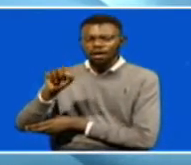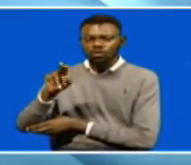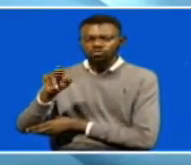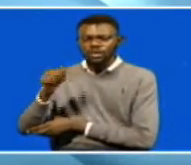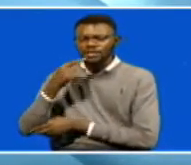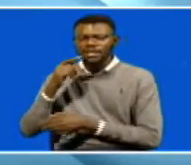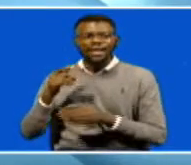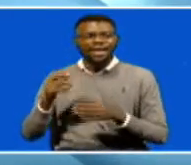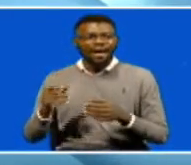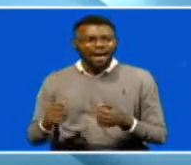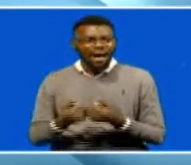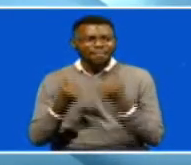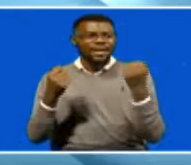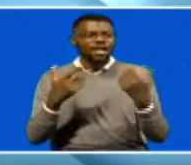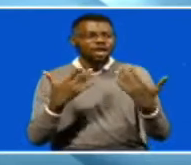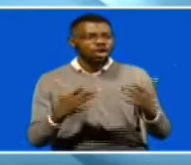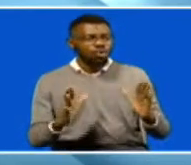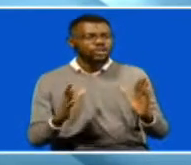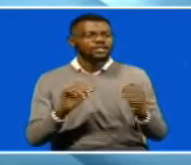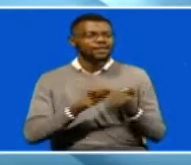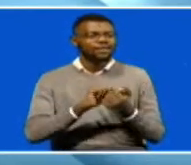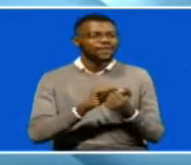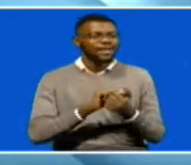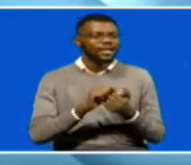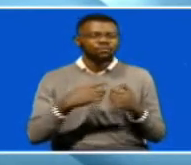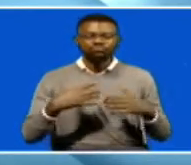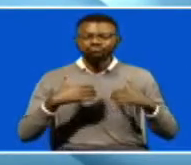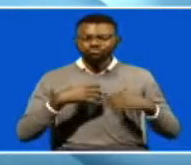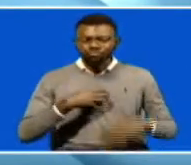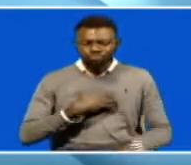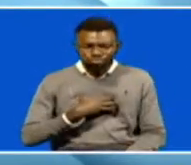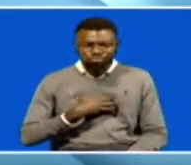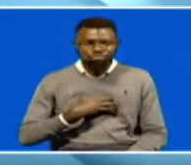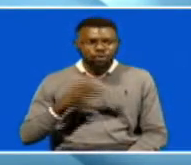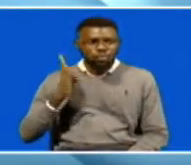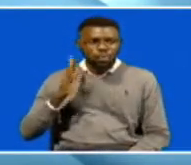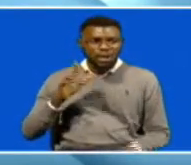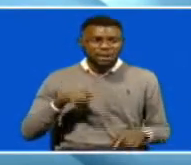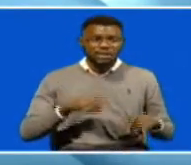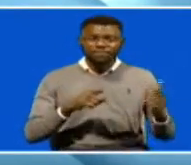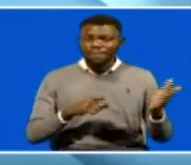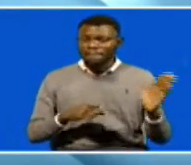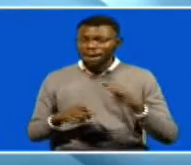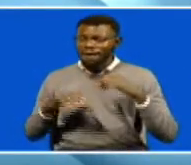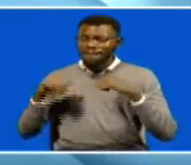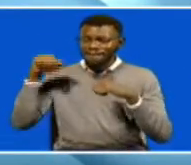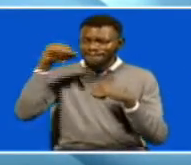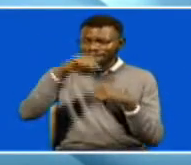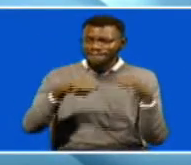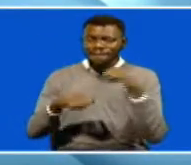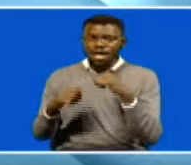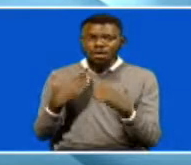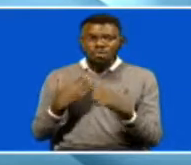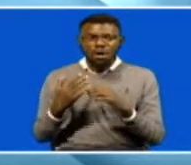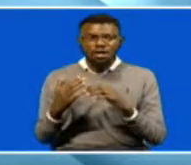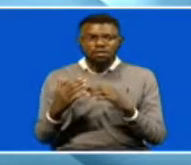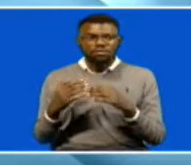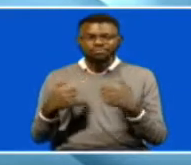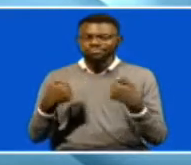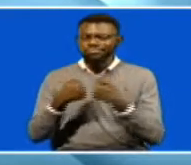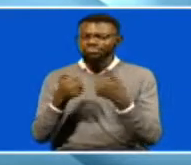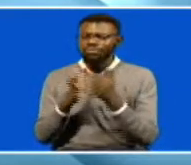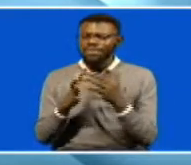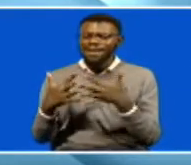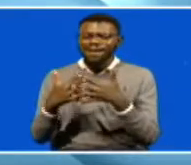Franklin on Saturday at the O2 Arena. The two-time world champion is making his return to the ring this weekend to face the American heavyweight